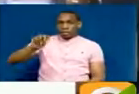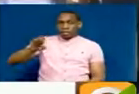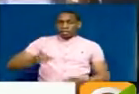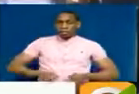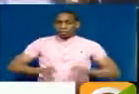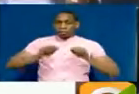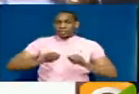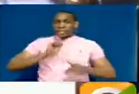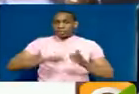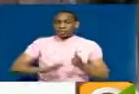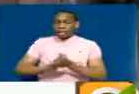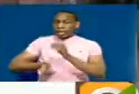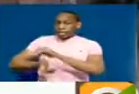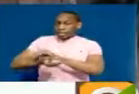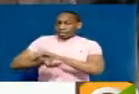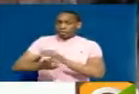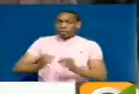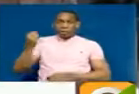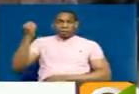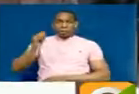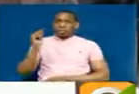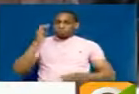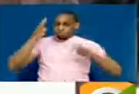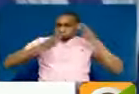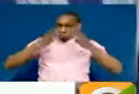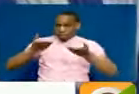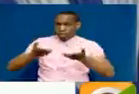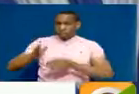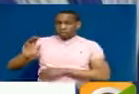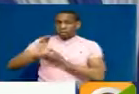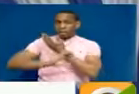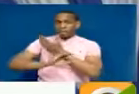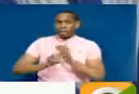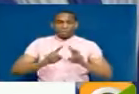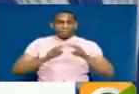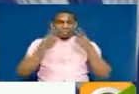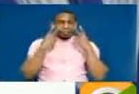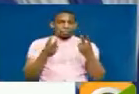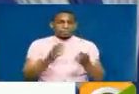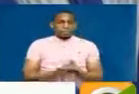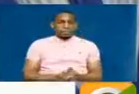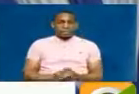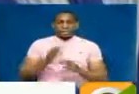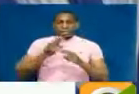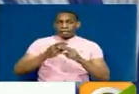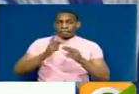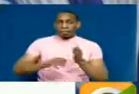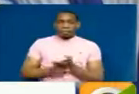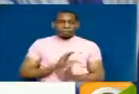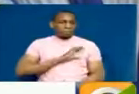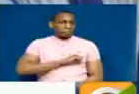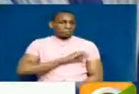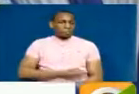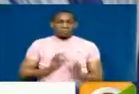was critical of what he described as heightening political tensions in the country. Tumeanza kuona kile tunaita